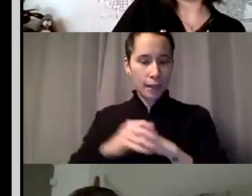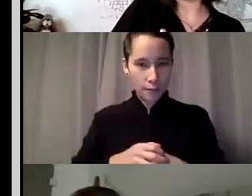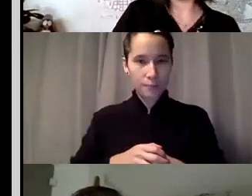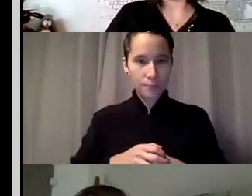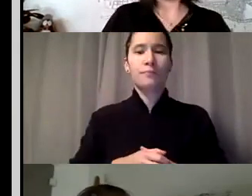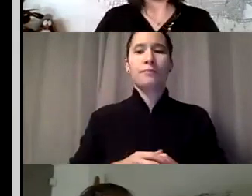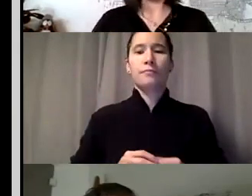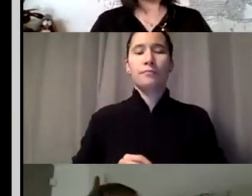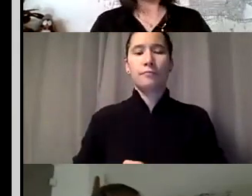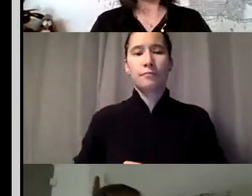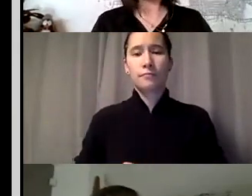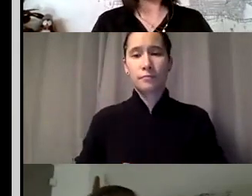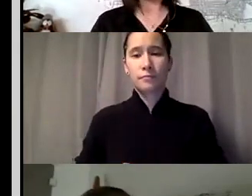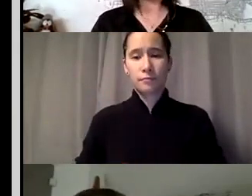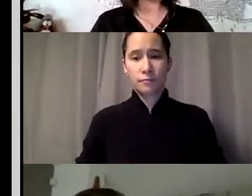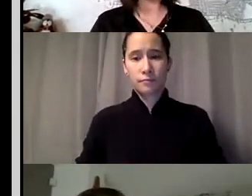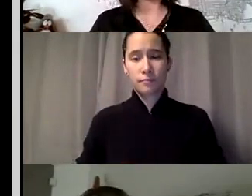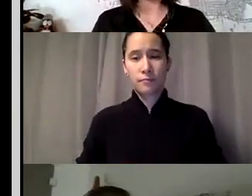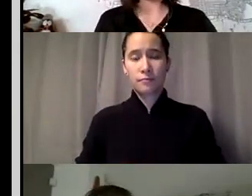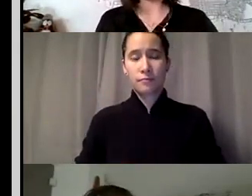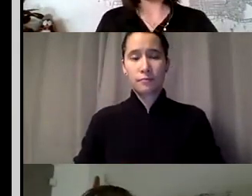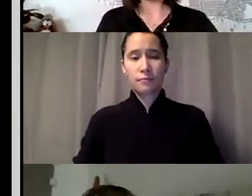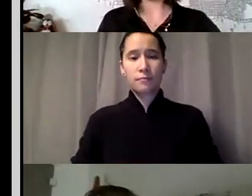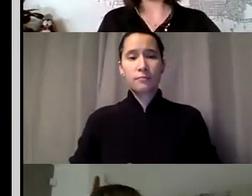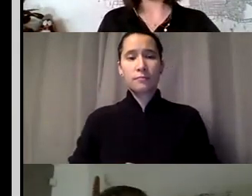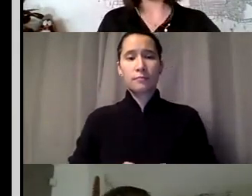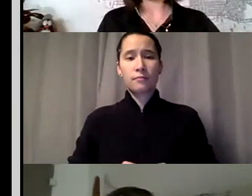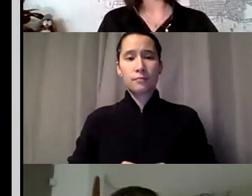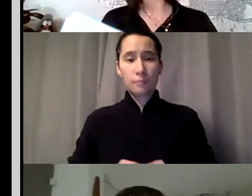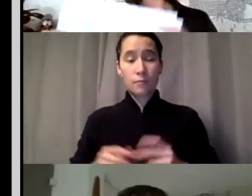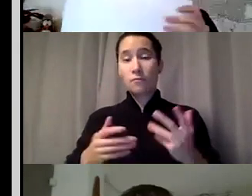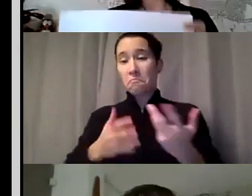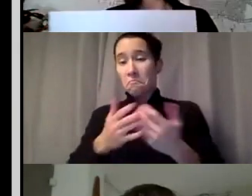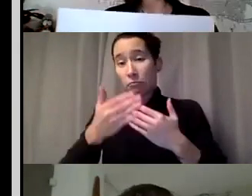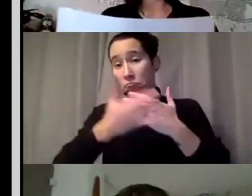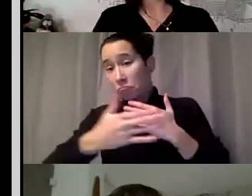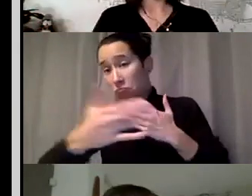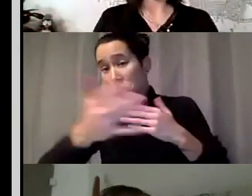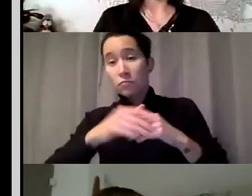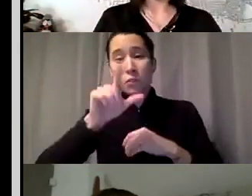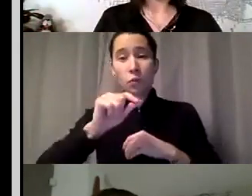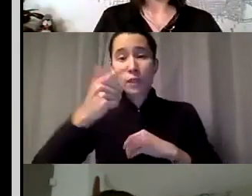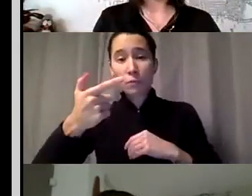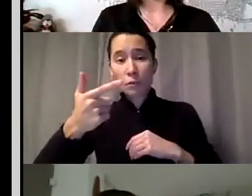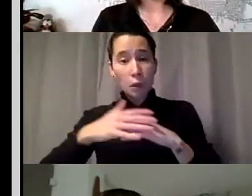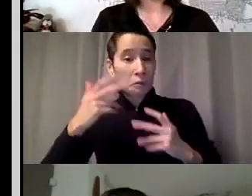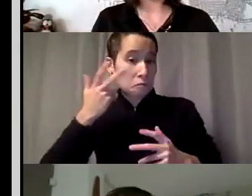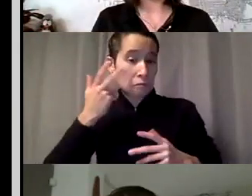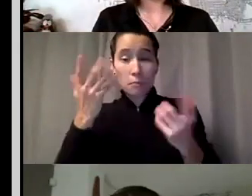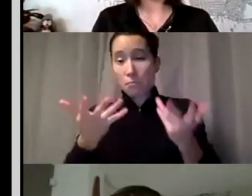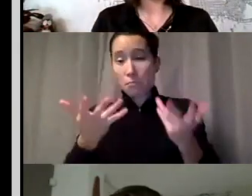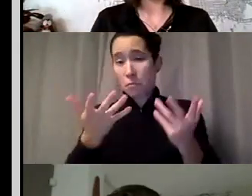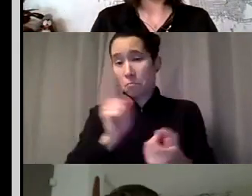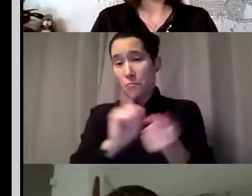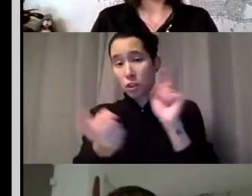that this will unfold differently going into the new year, but at this time, this is the list that we have to follow. We